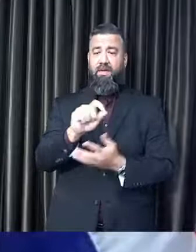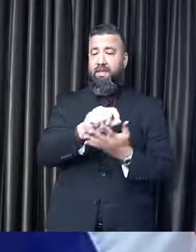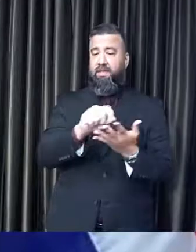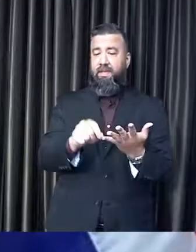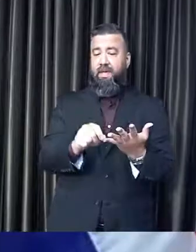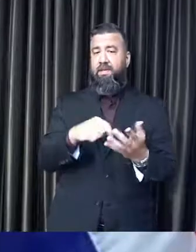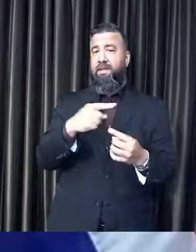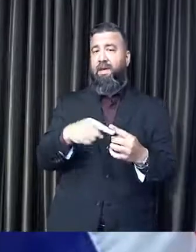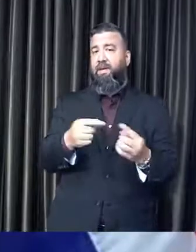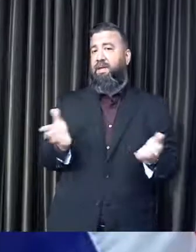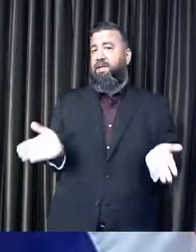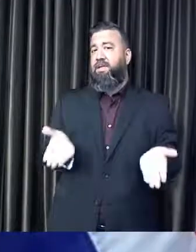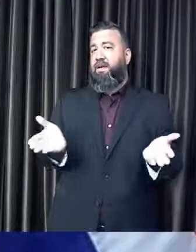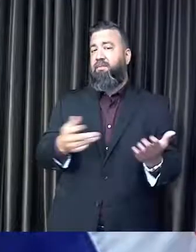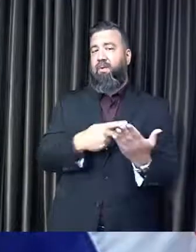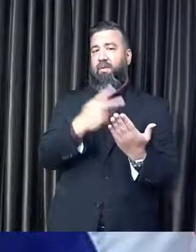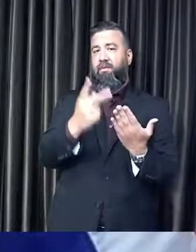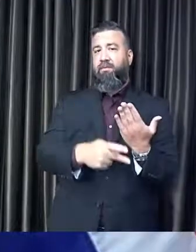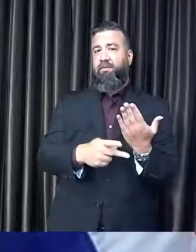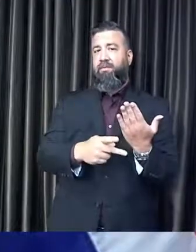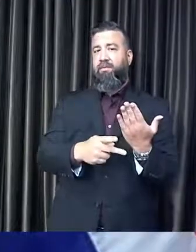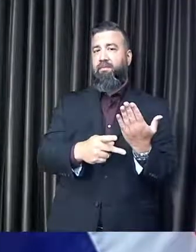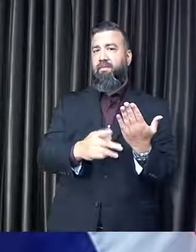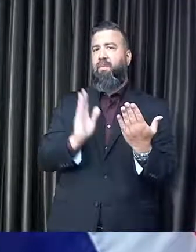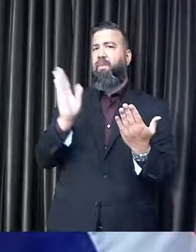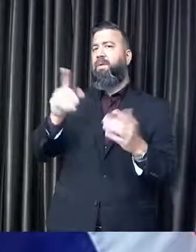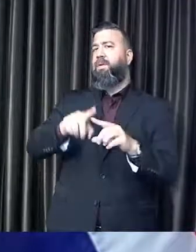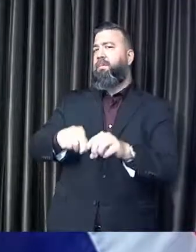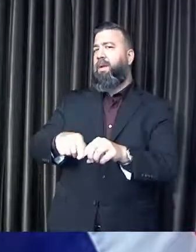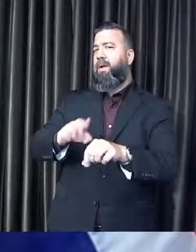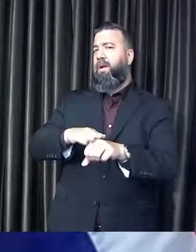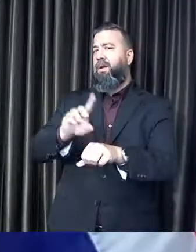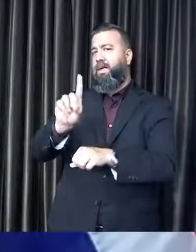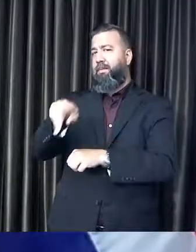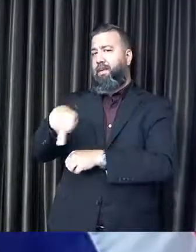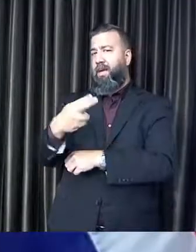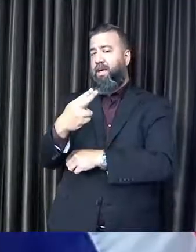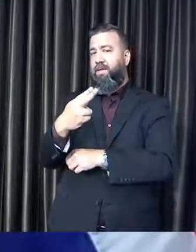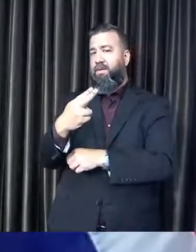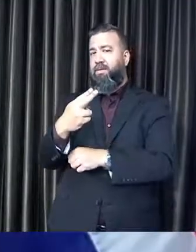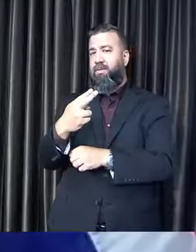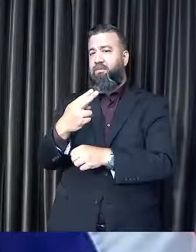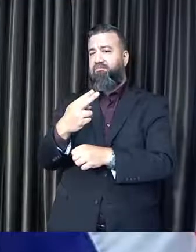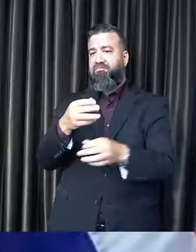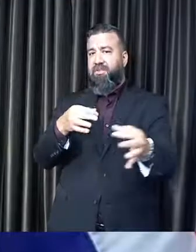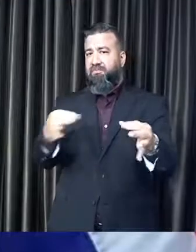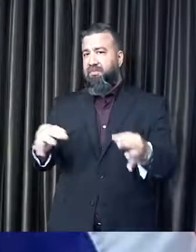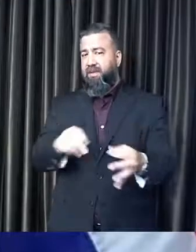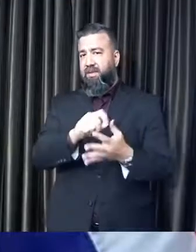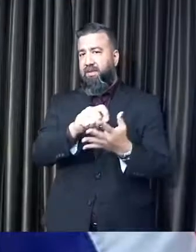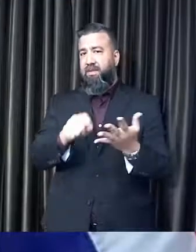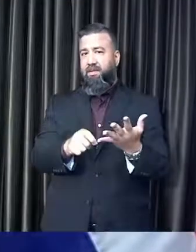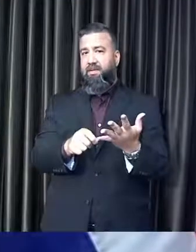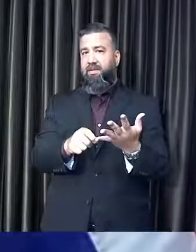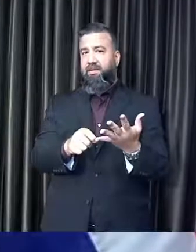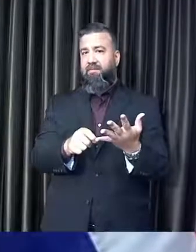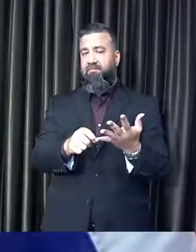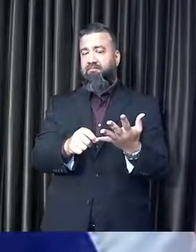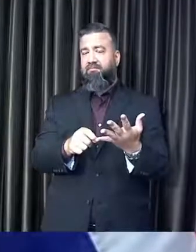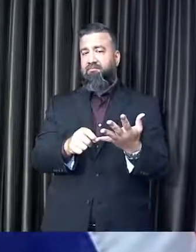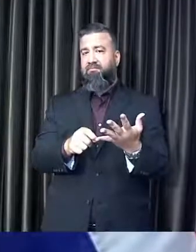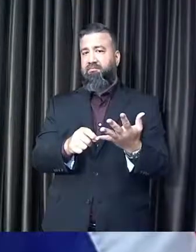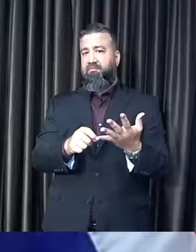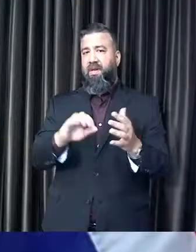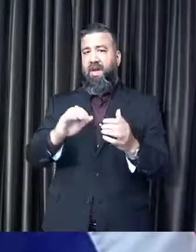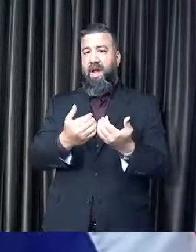the incentive programs. Will depend on the Department of Health to work those details out as far as qualifications go and logistics